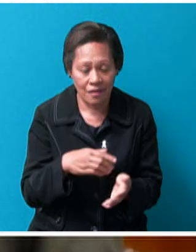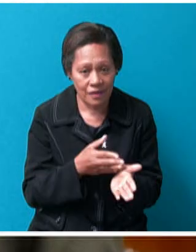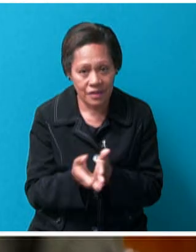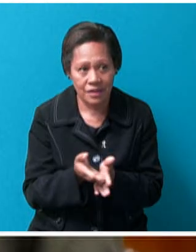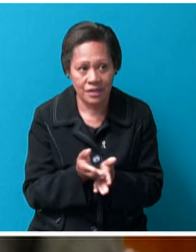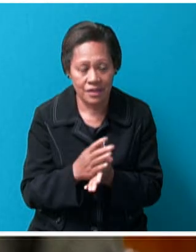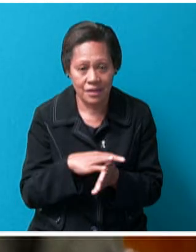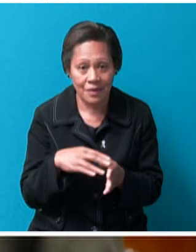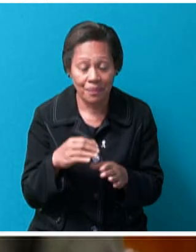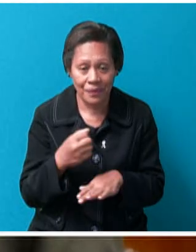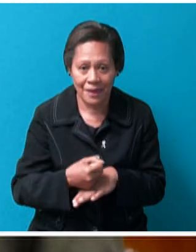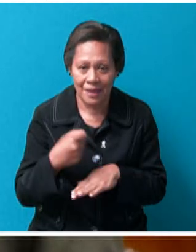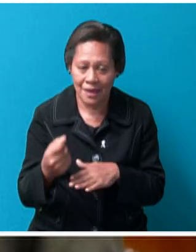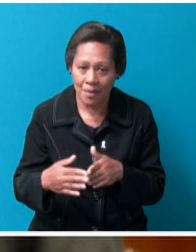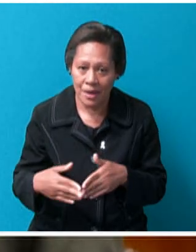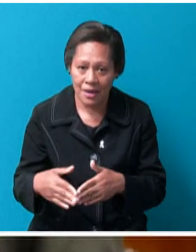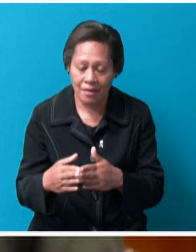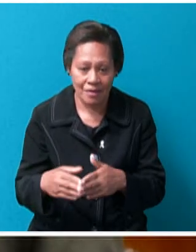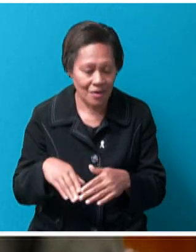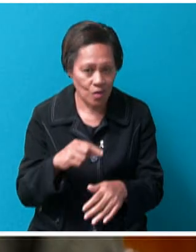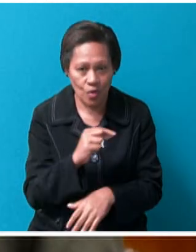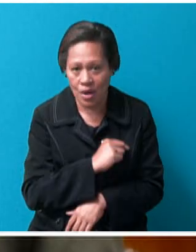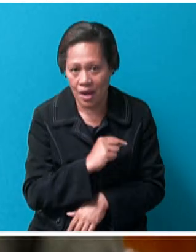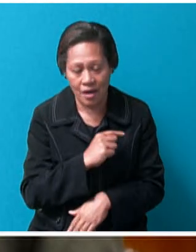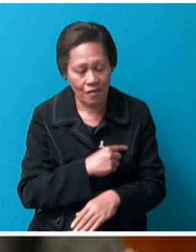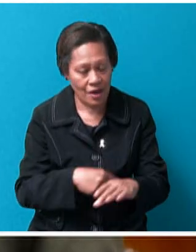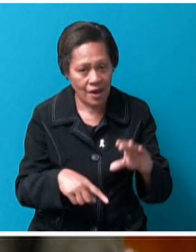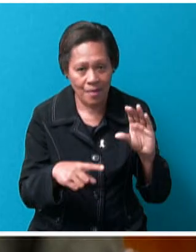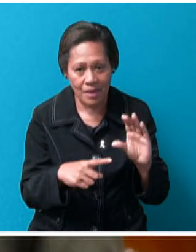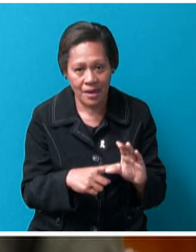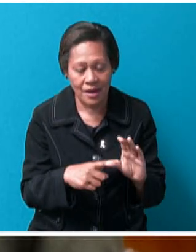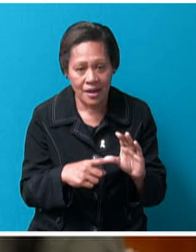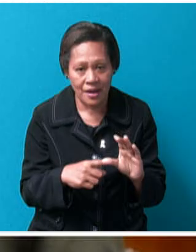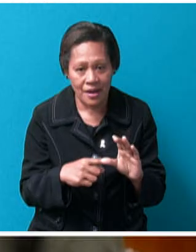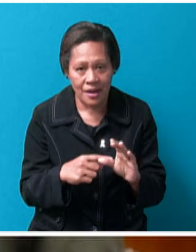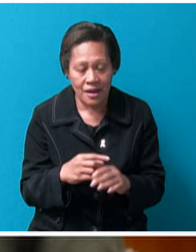and during that time qualified as a captain in 2010.